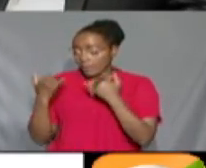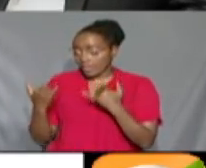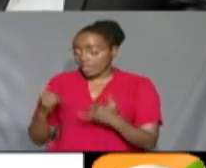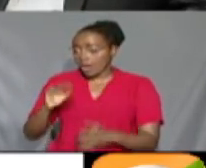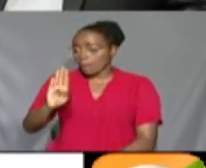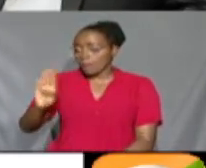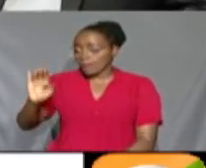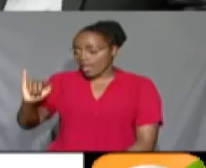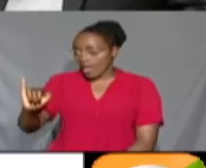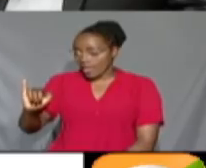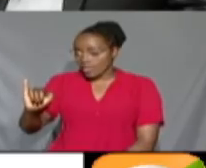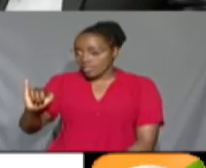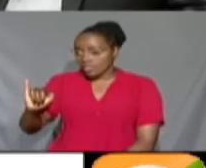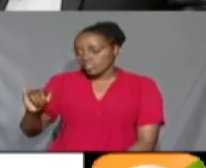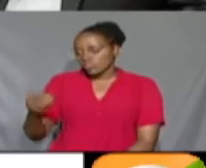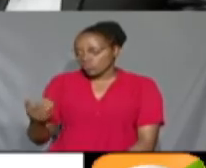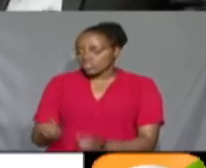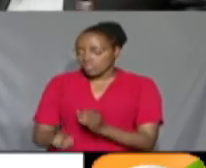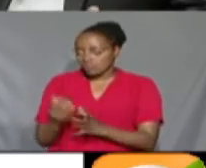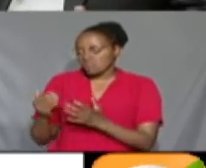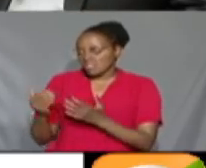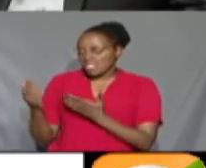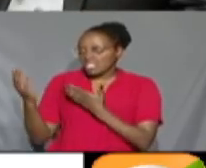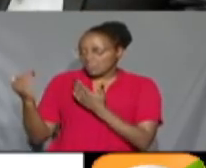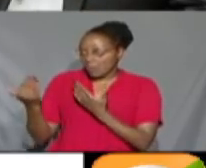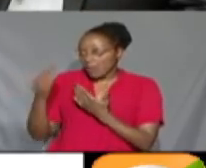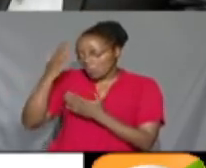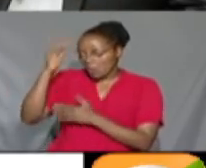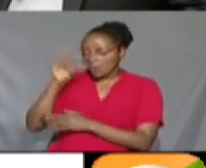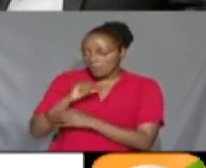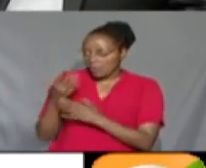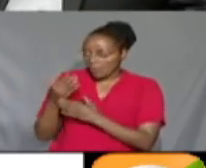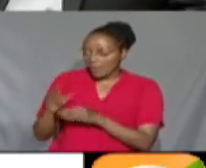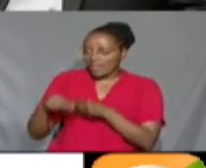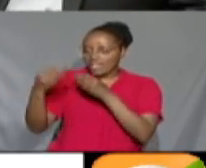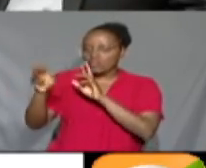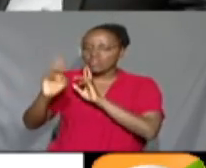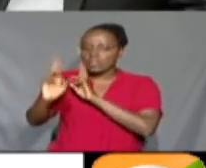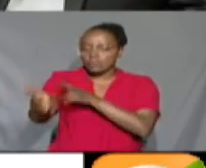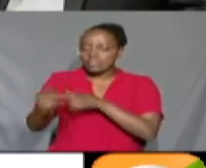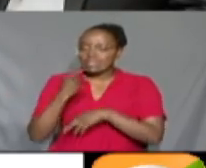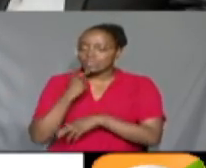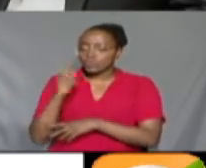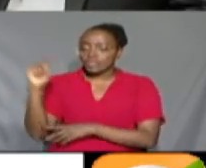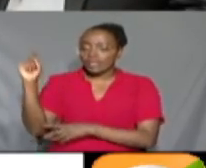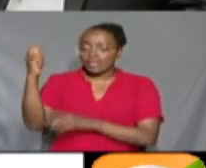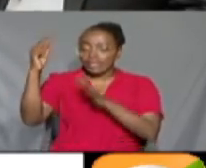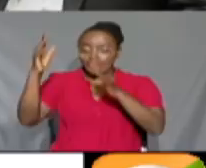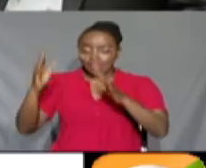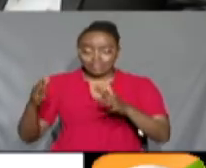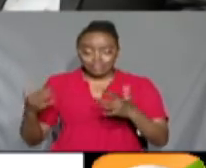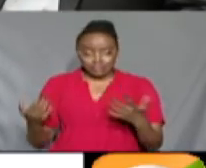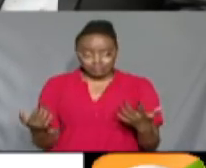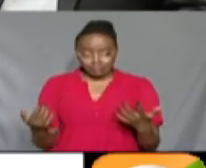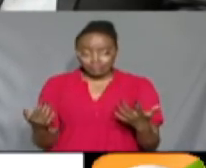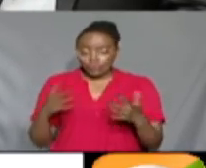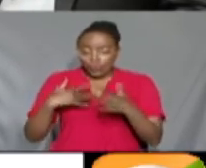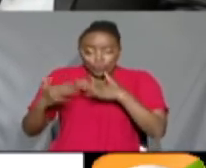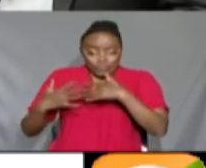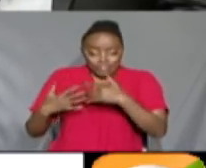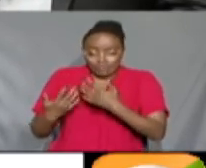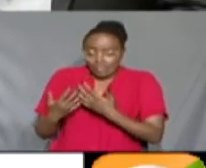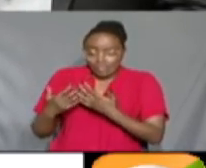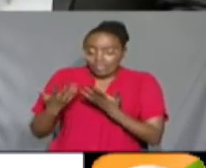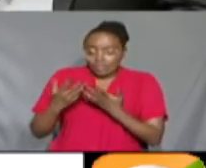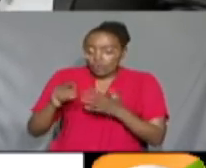BBI report came out as expected. You know, the task force did their report and told Kenyans what they have collected, the views